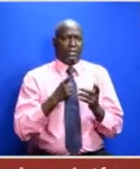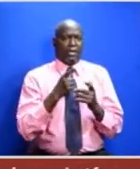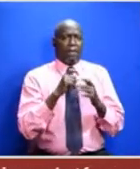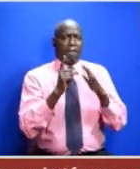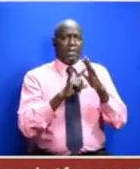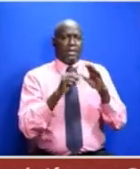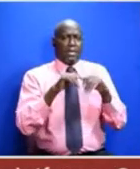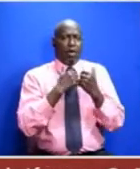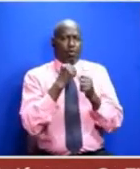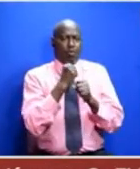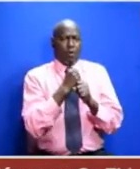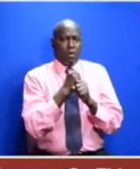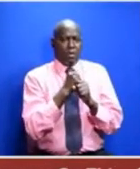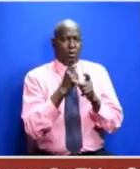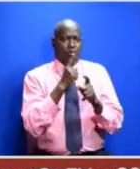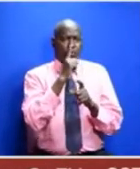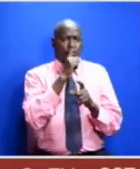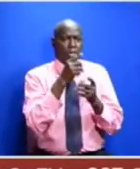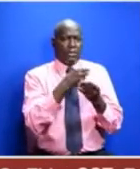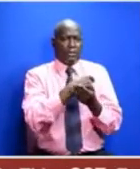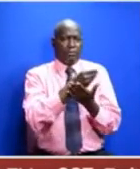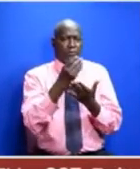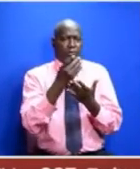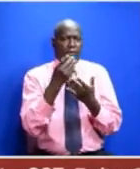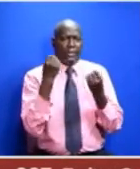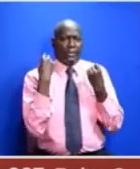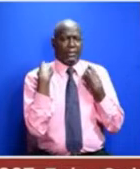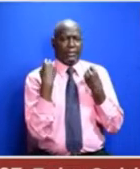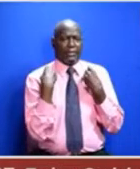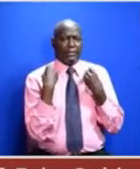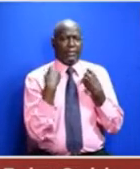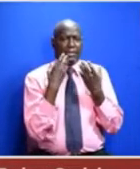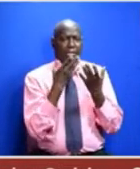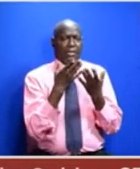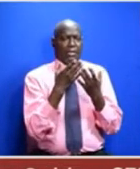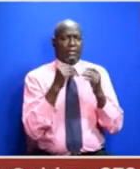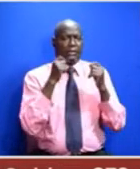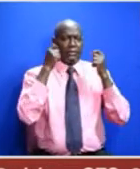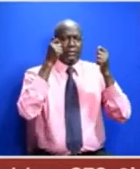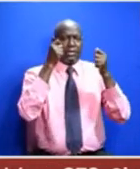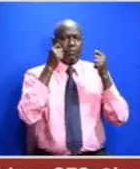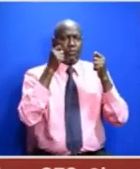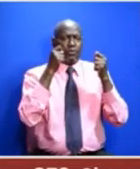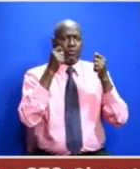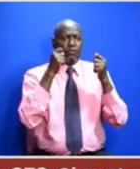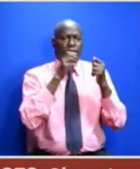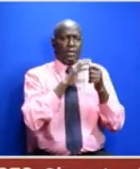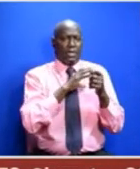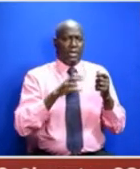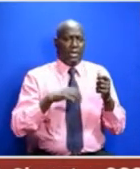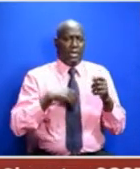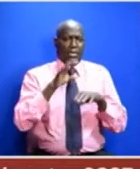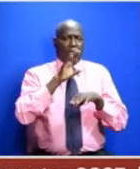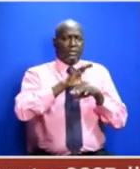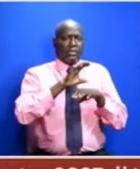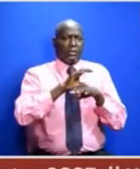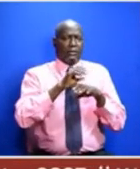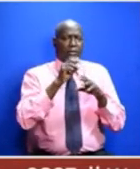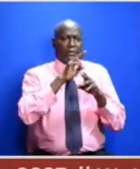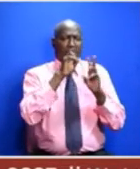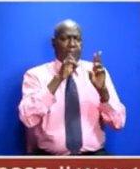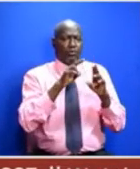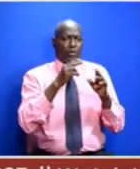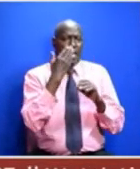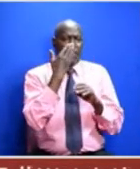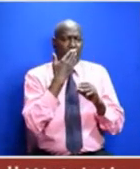Bucket Ministry works, I joined one of the distribution exercises that took place at Champions of Christ Church International in Sofia Village